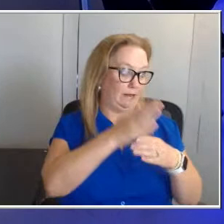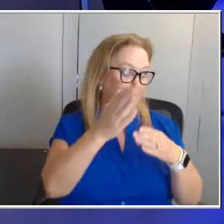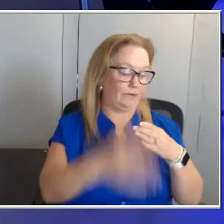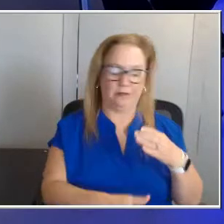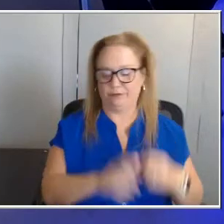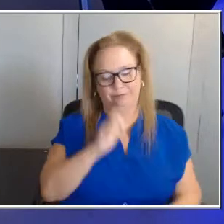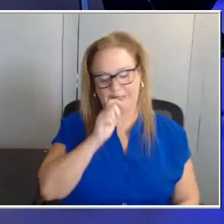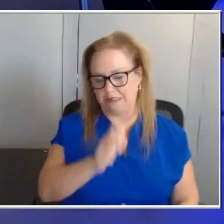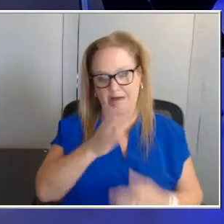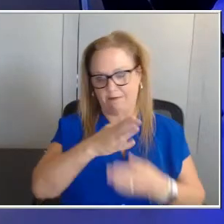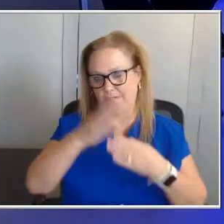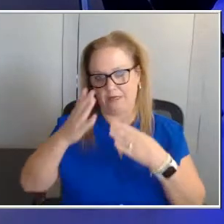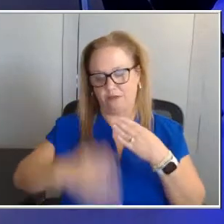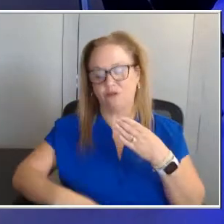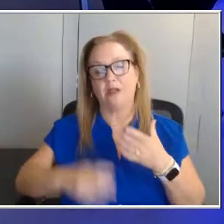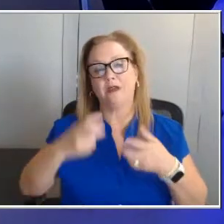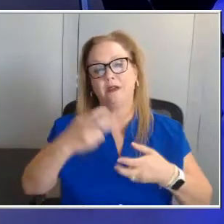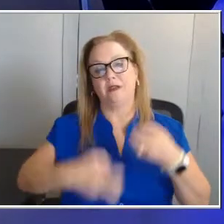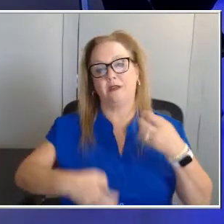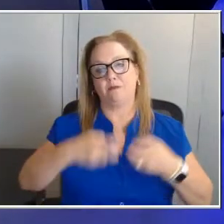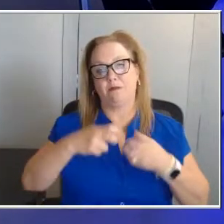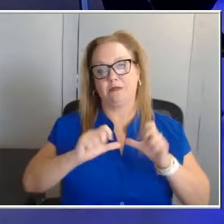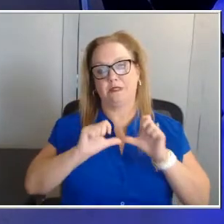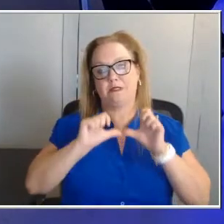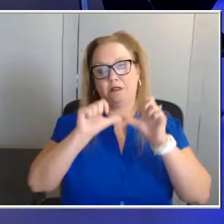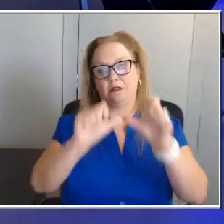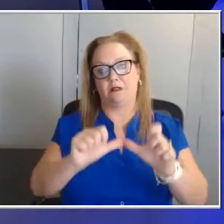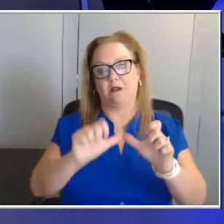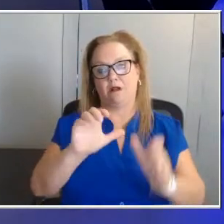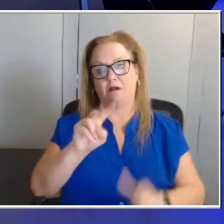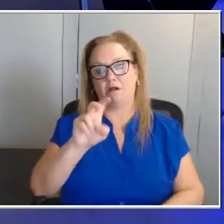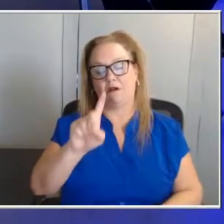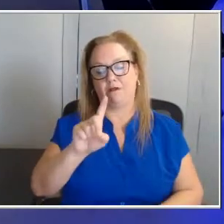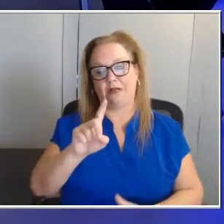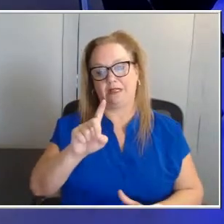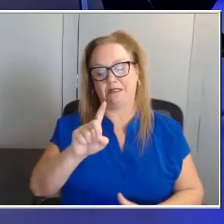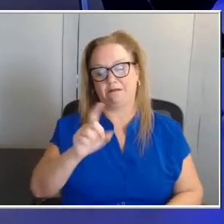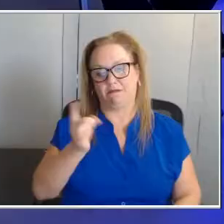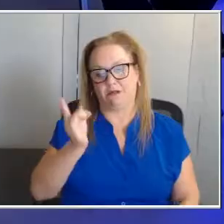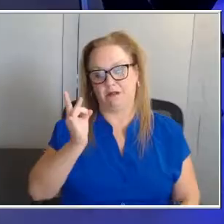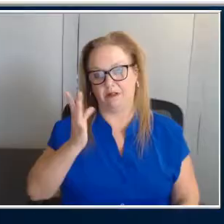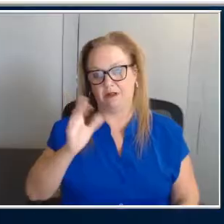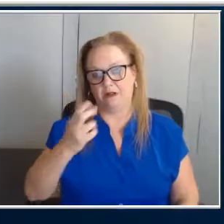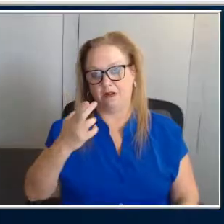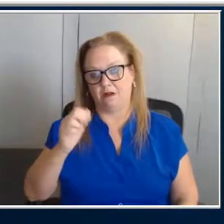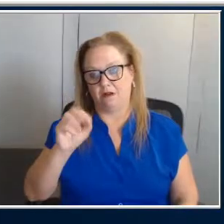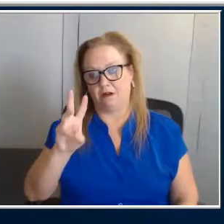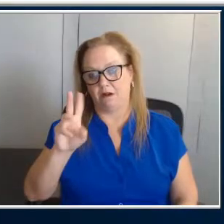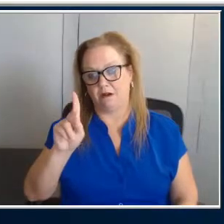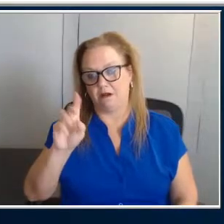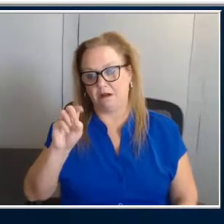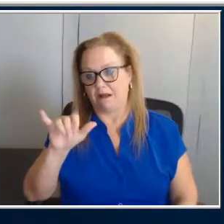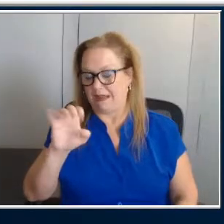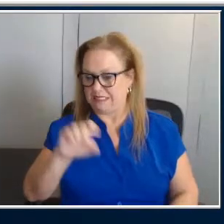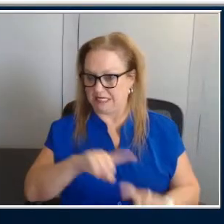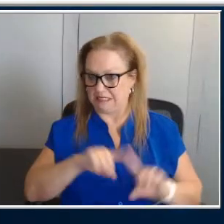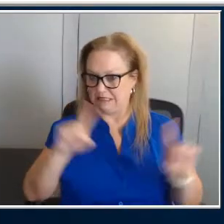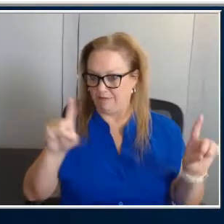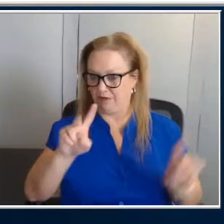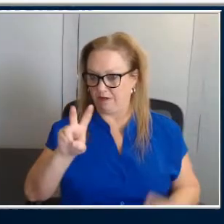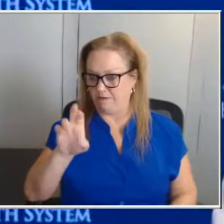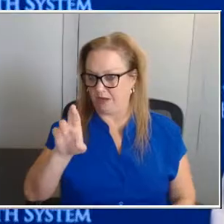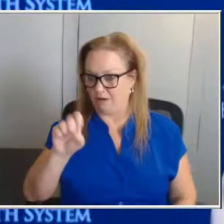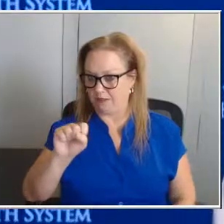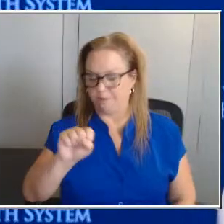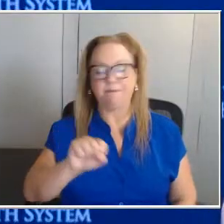not done, and the problem is this long COVID thing is pretty nasty. Hawkeye, is that the same as other viruses, or is it different? Yeah, we know that you can have